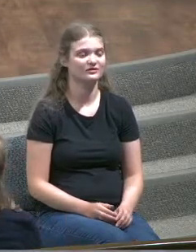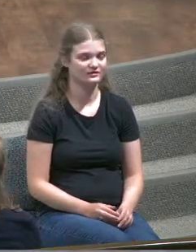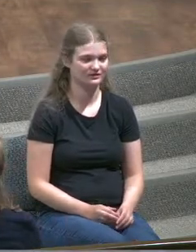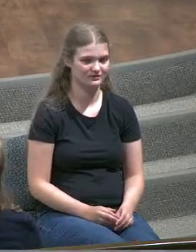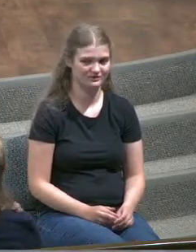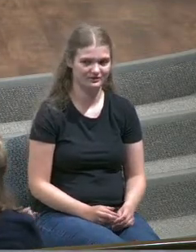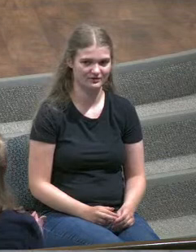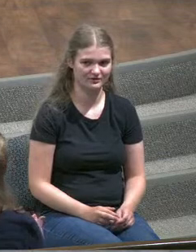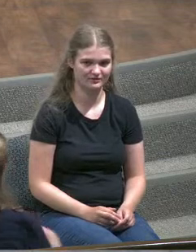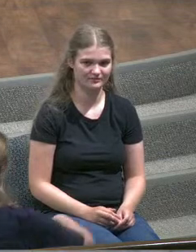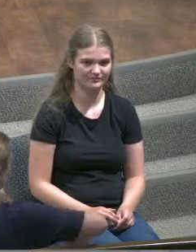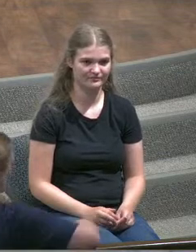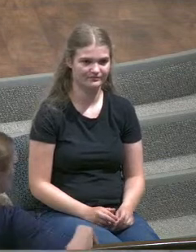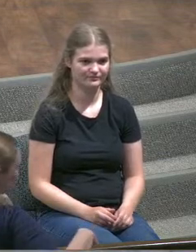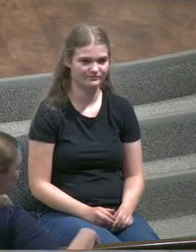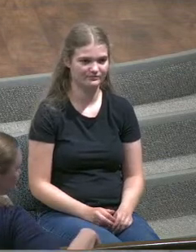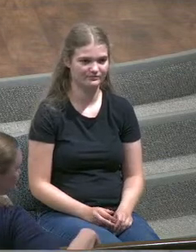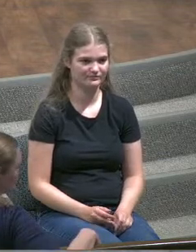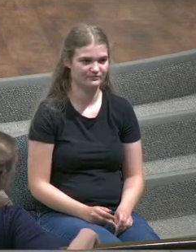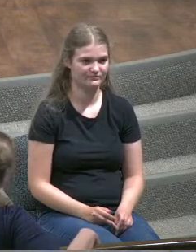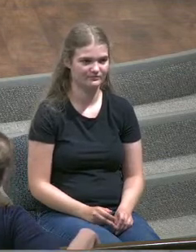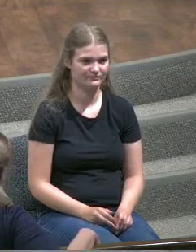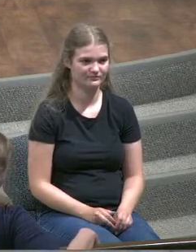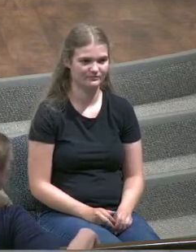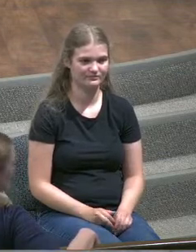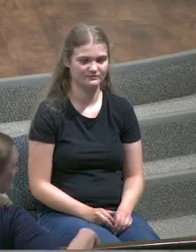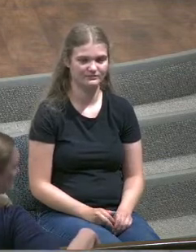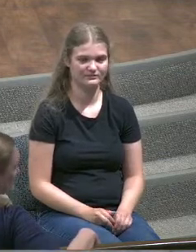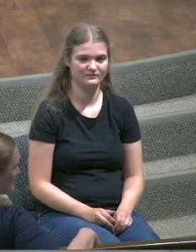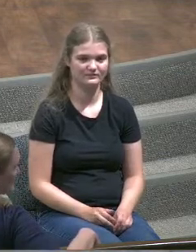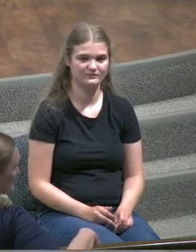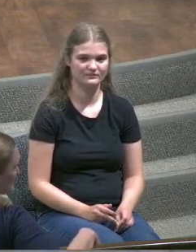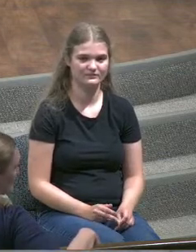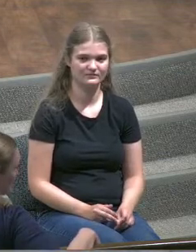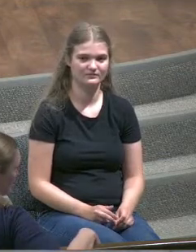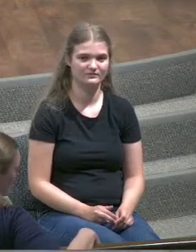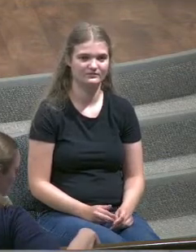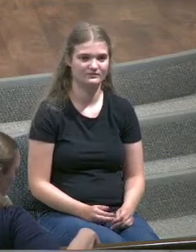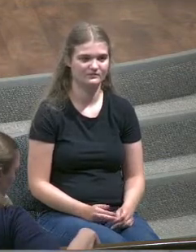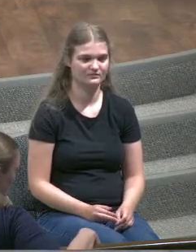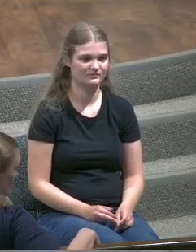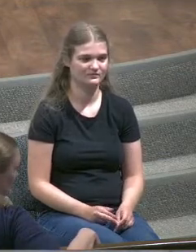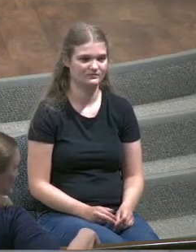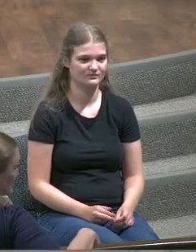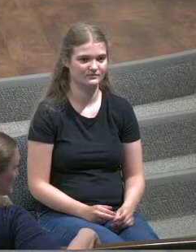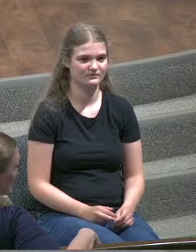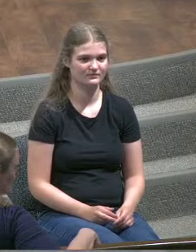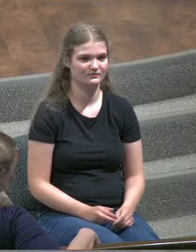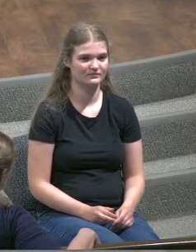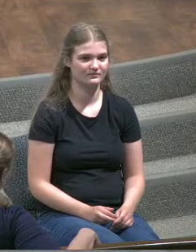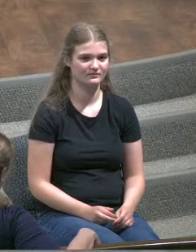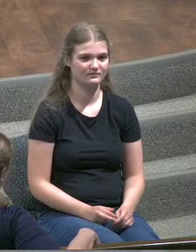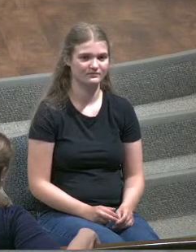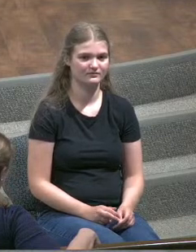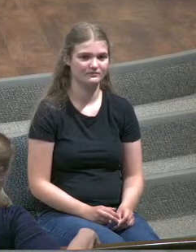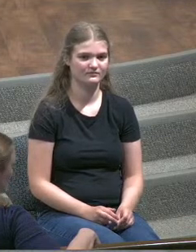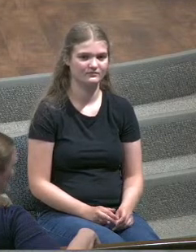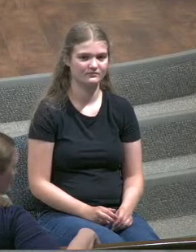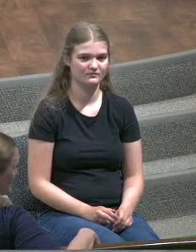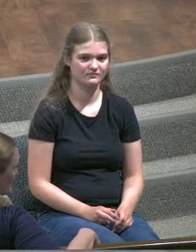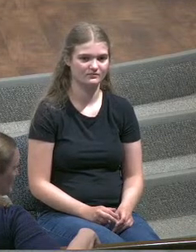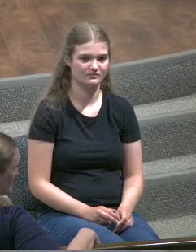because of the crowd, they removed the roof above him. And when they had made an opening, they let down the bed on which the paralytic